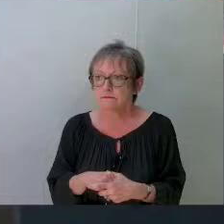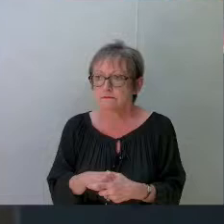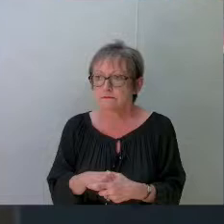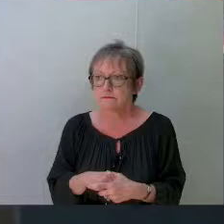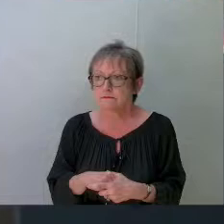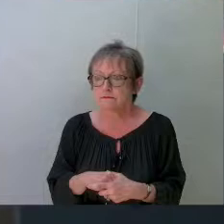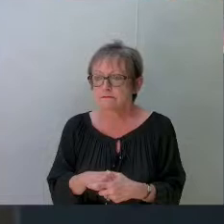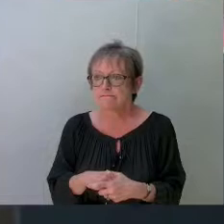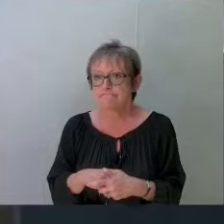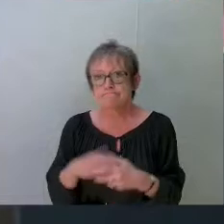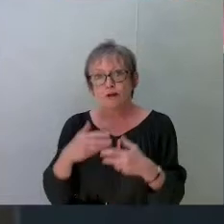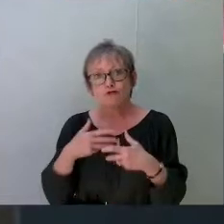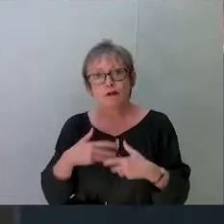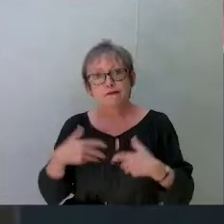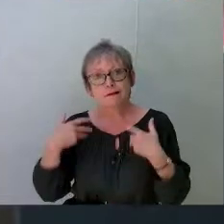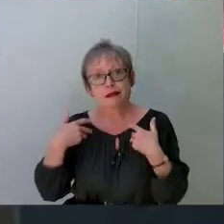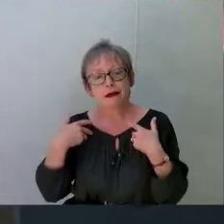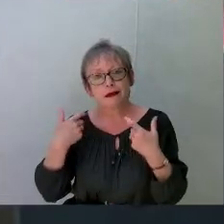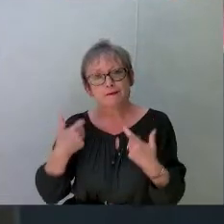Chancellor,